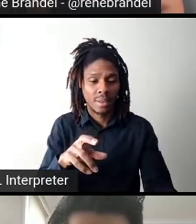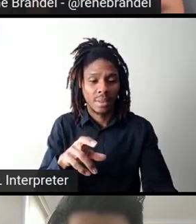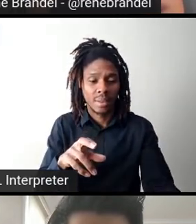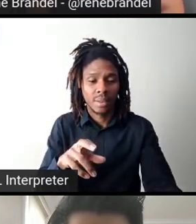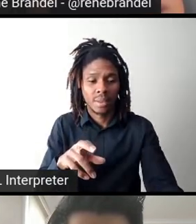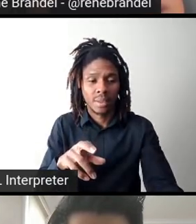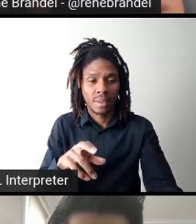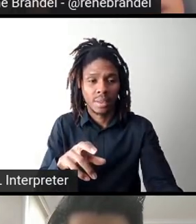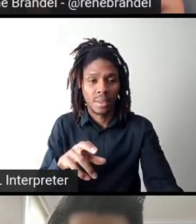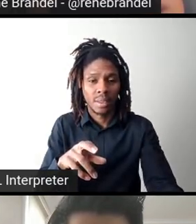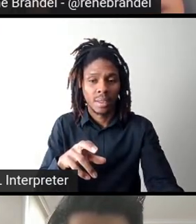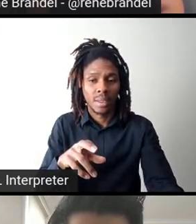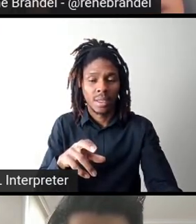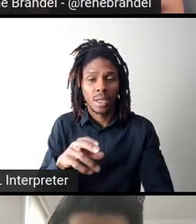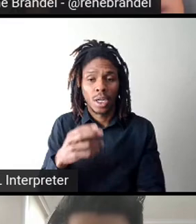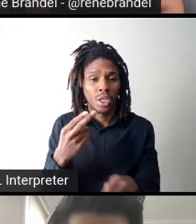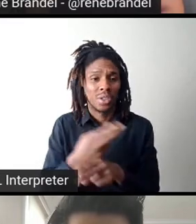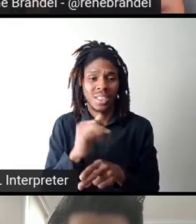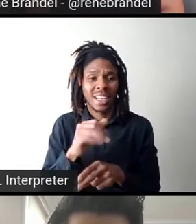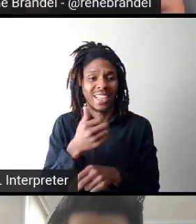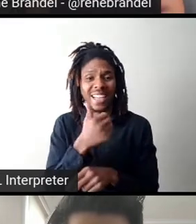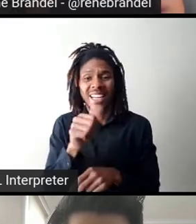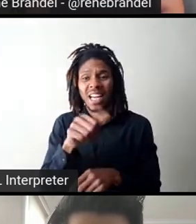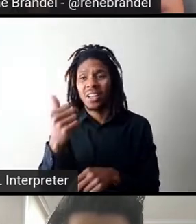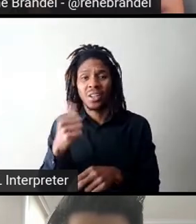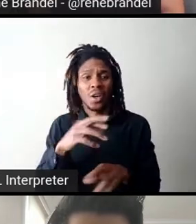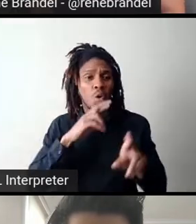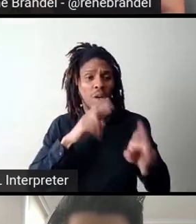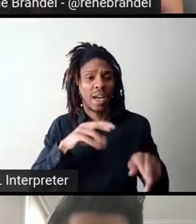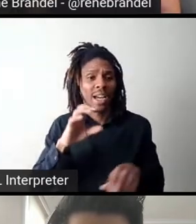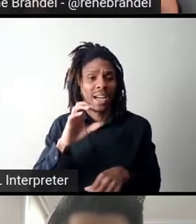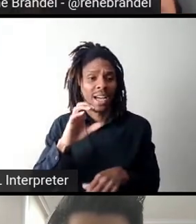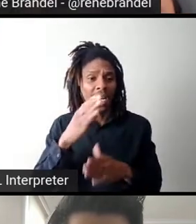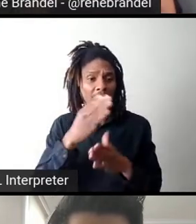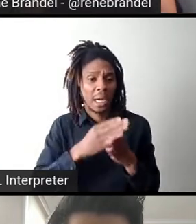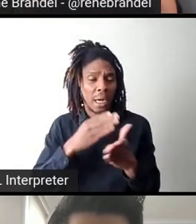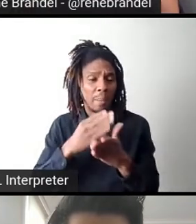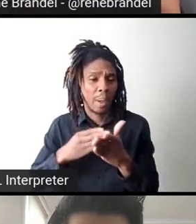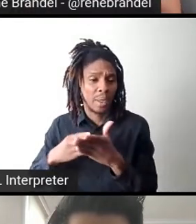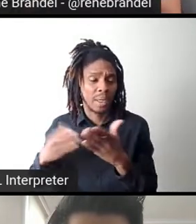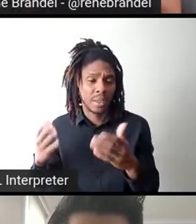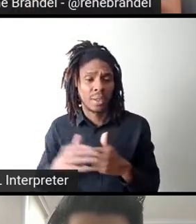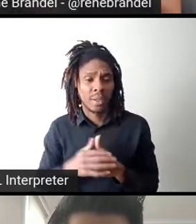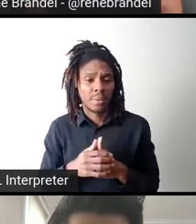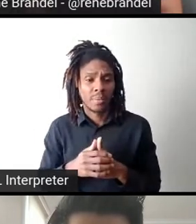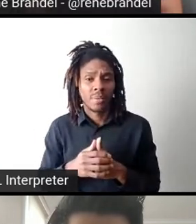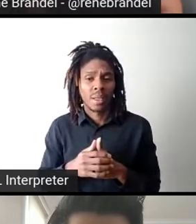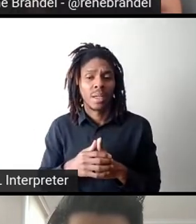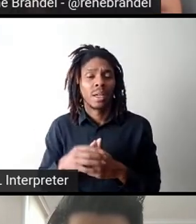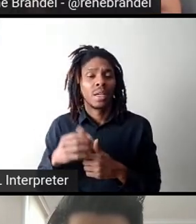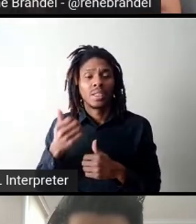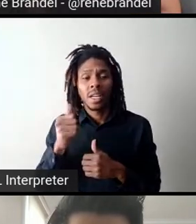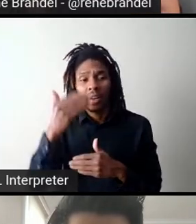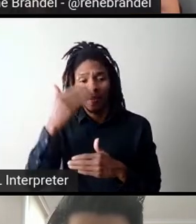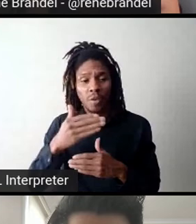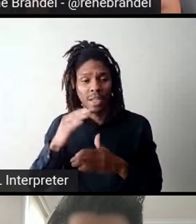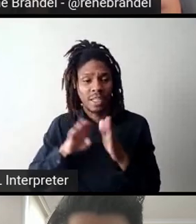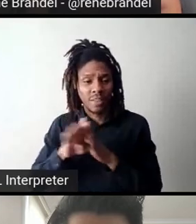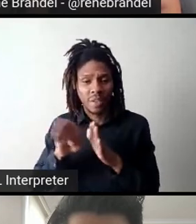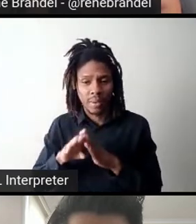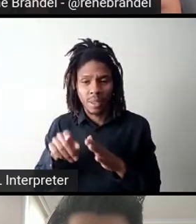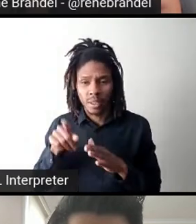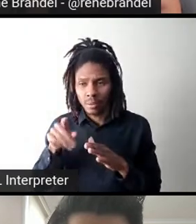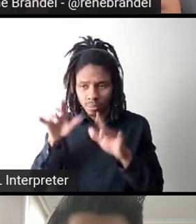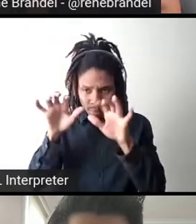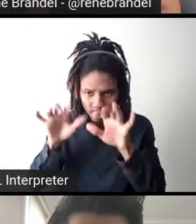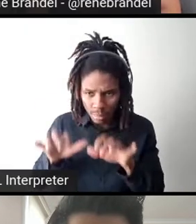And just use it like any other React component. So this is like any sort of React developer would do. And there we go. We've got our header nav figured out. We